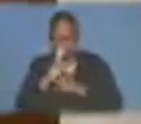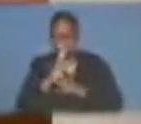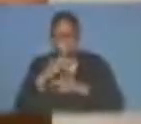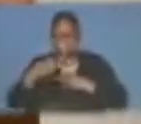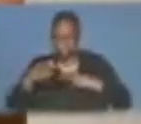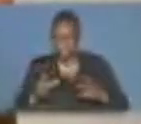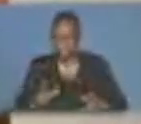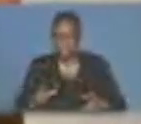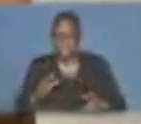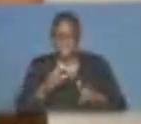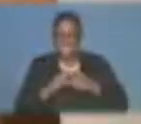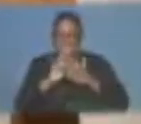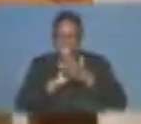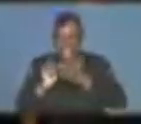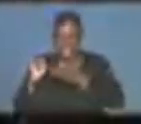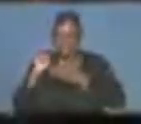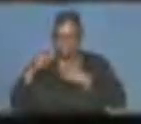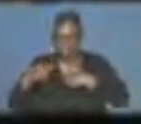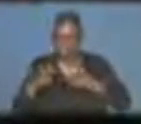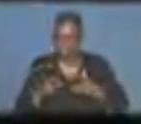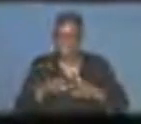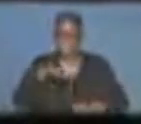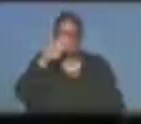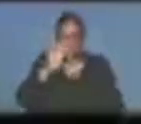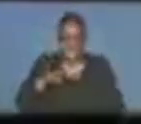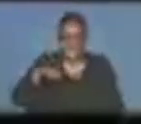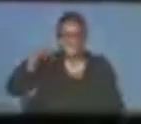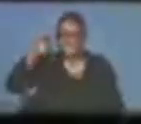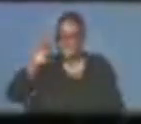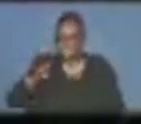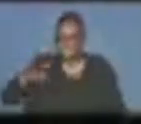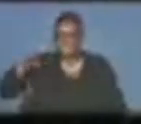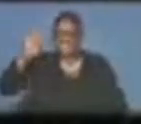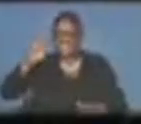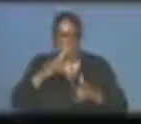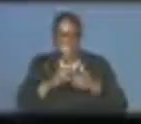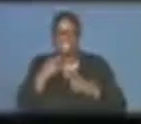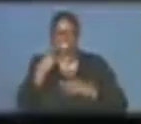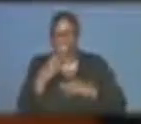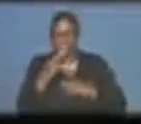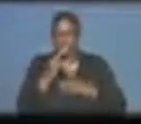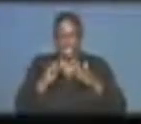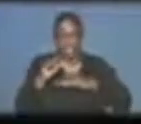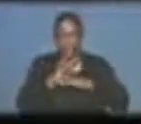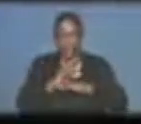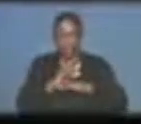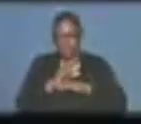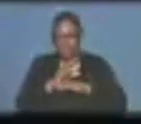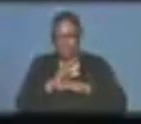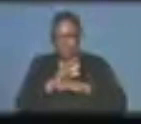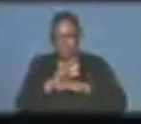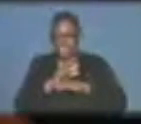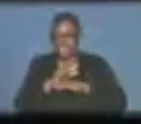nice room, and then I just started to paint, and then when I saw the body of work started to accumulate, then I said, let me find someone who would actually